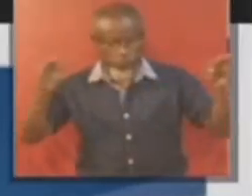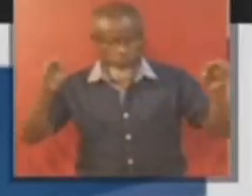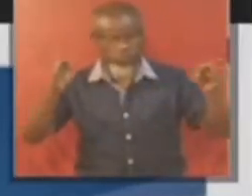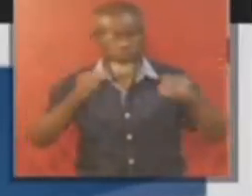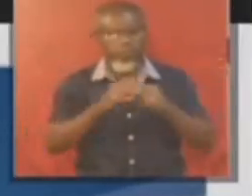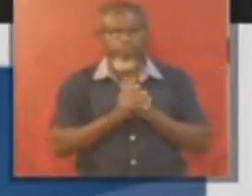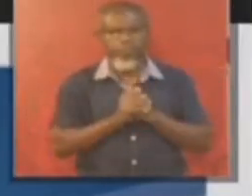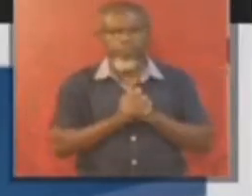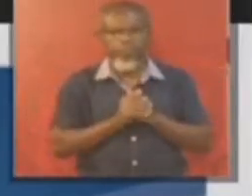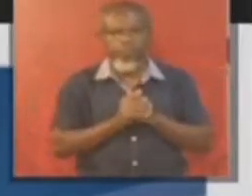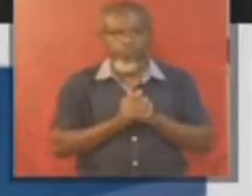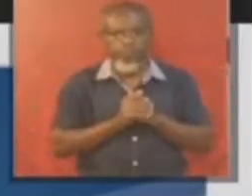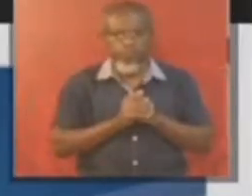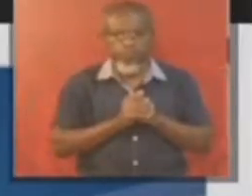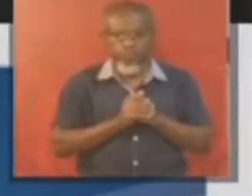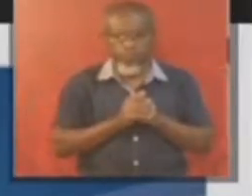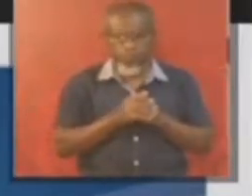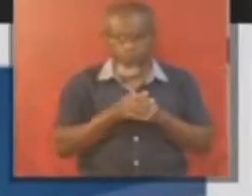Next.